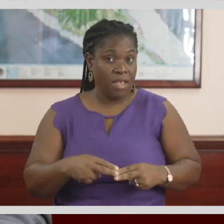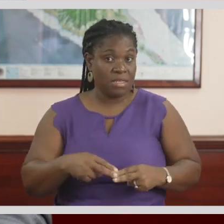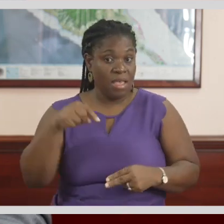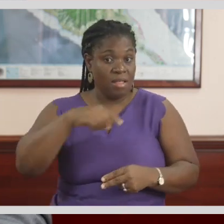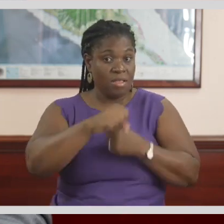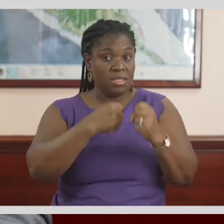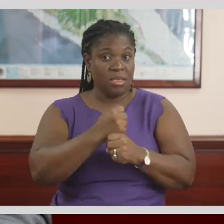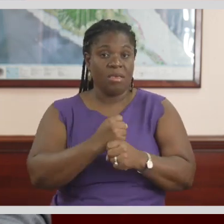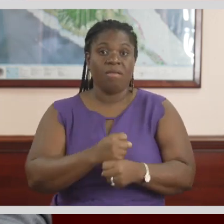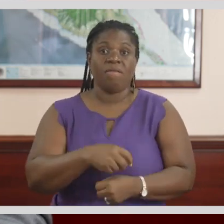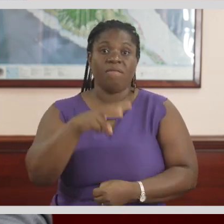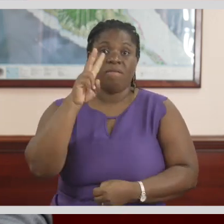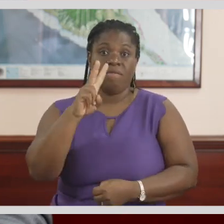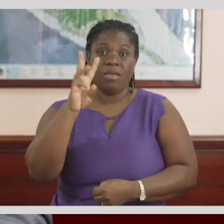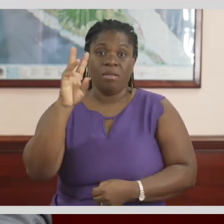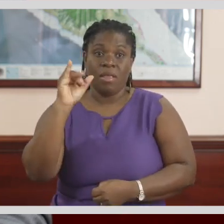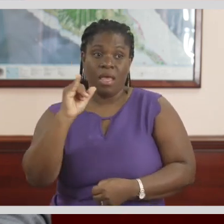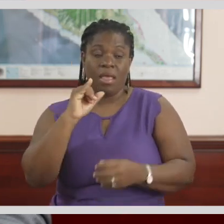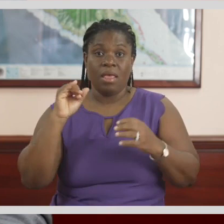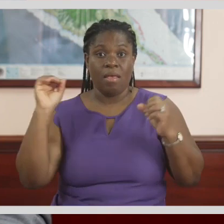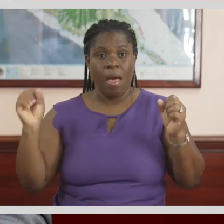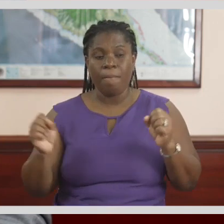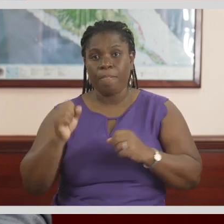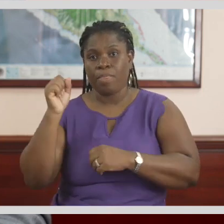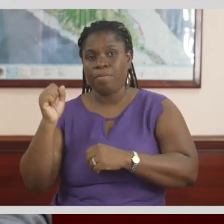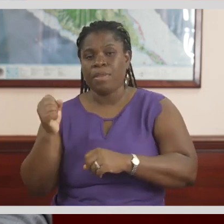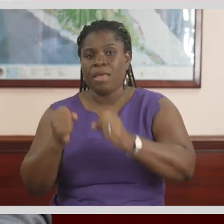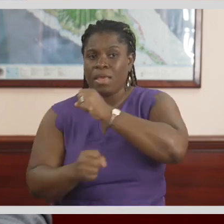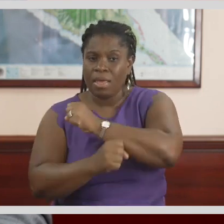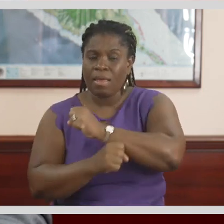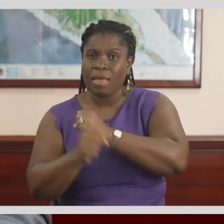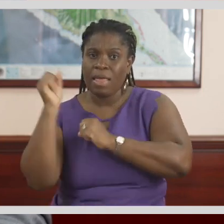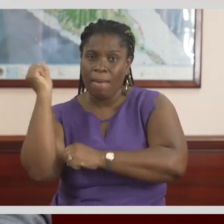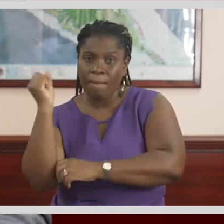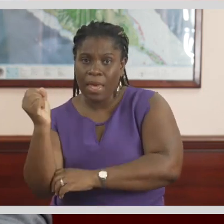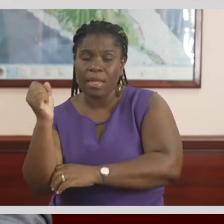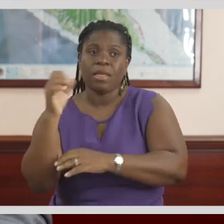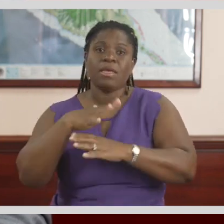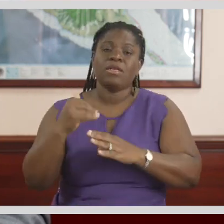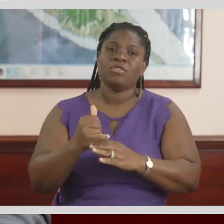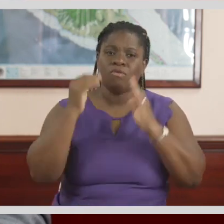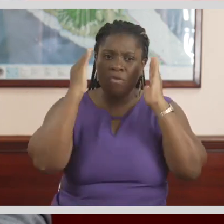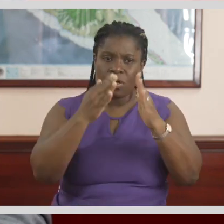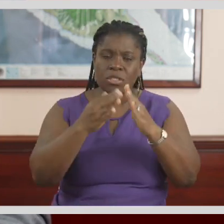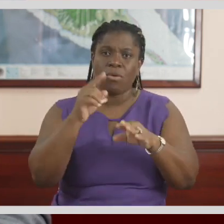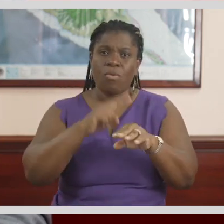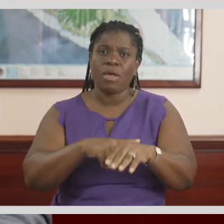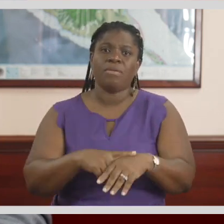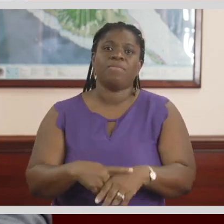year's VWA campaign will focus on 1. Human papillomavirus vaccine,